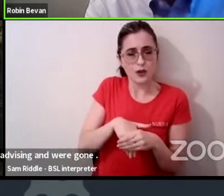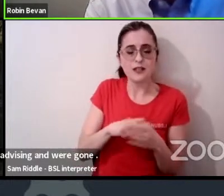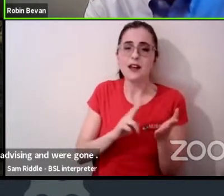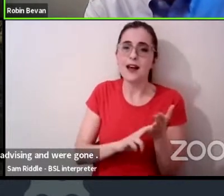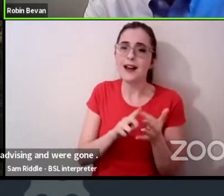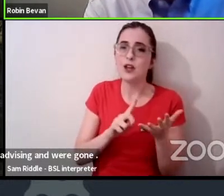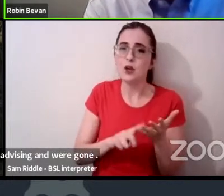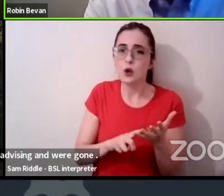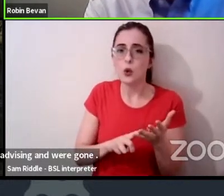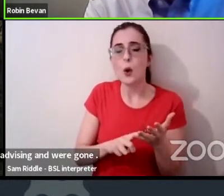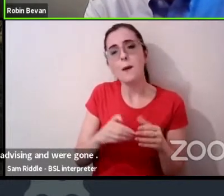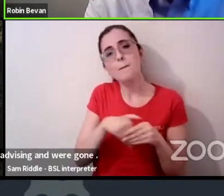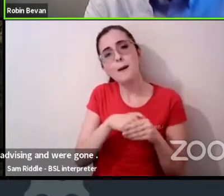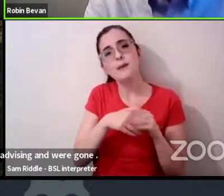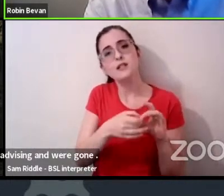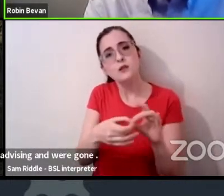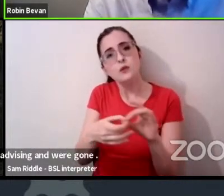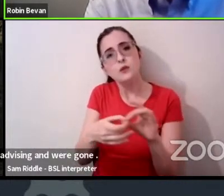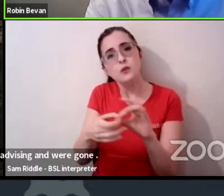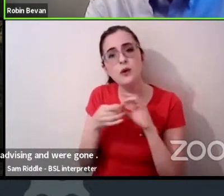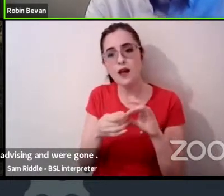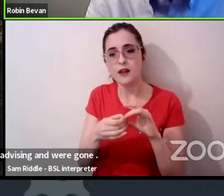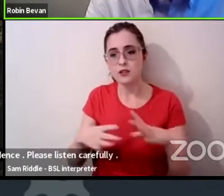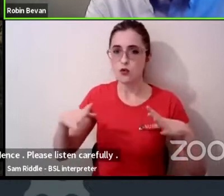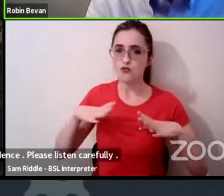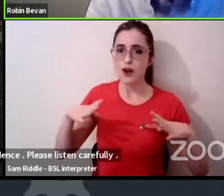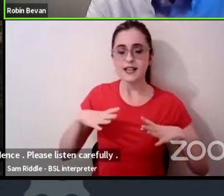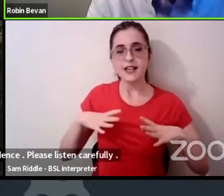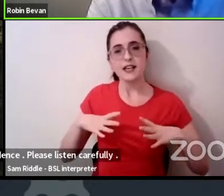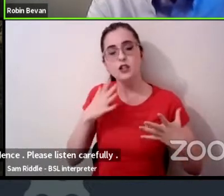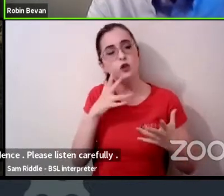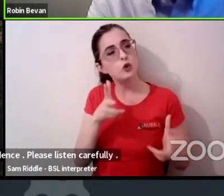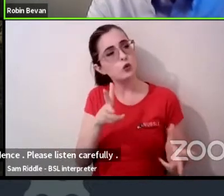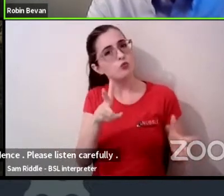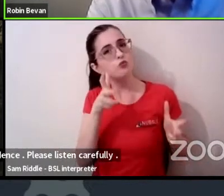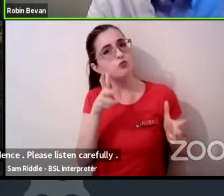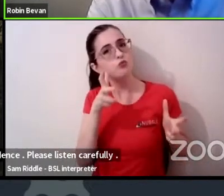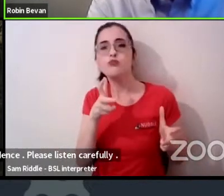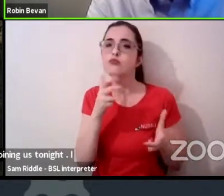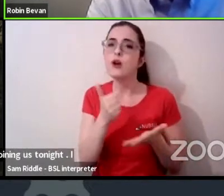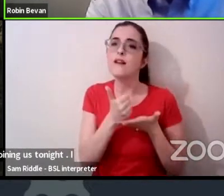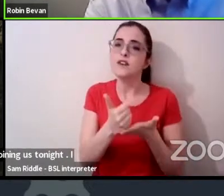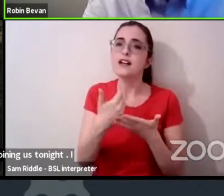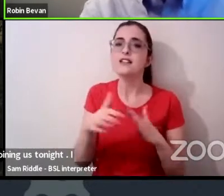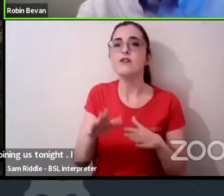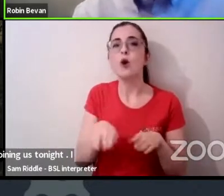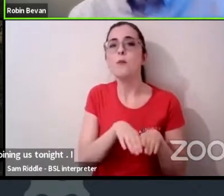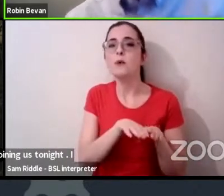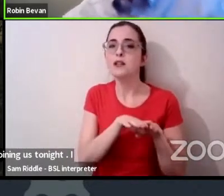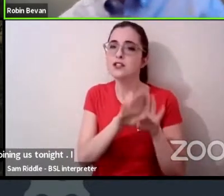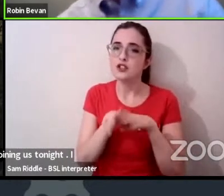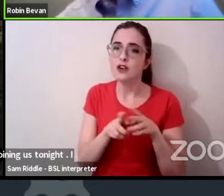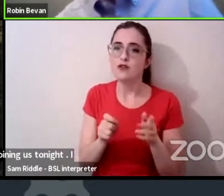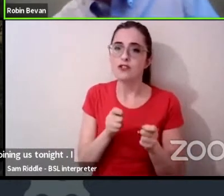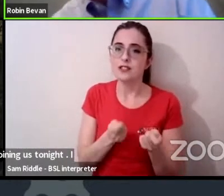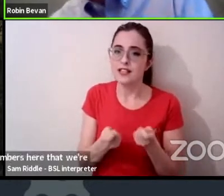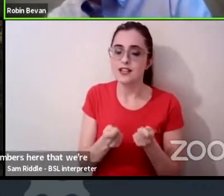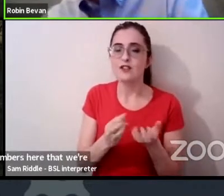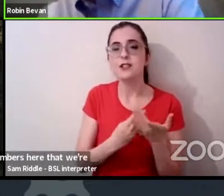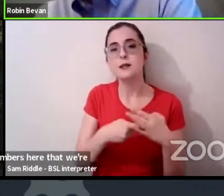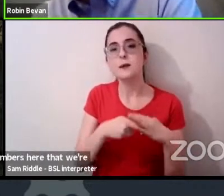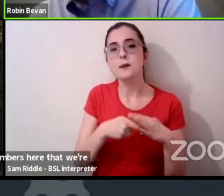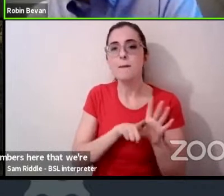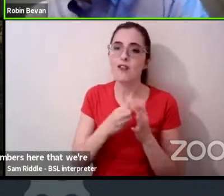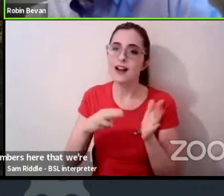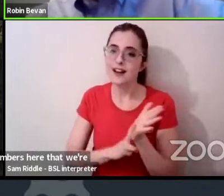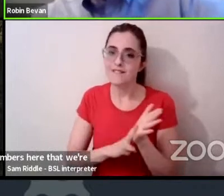members together, ready to hear the advice of your joint General Secretaries. Mary and Kevin, thank you.